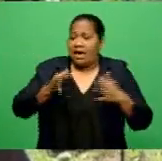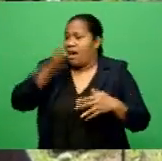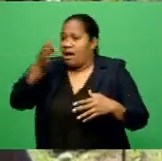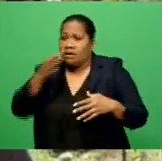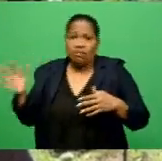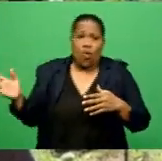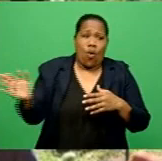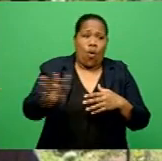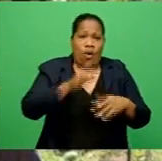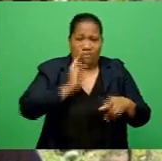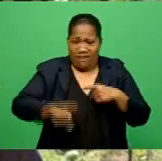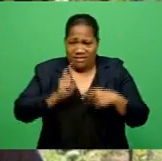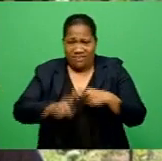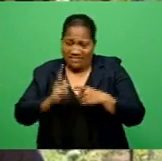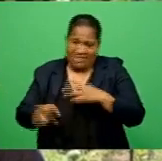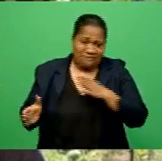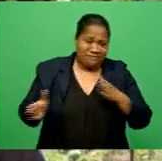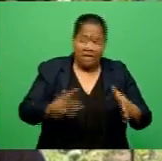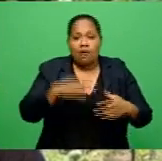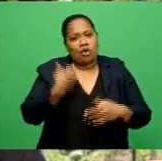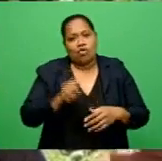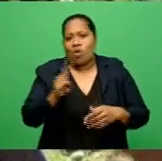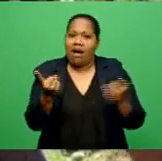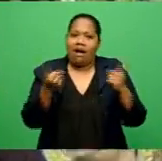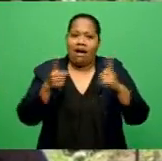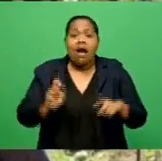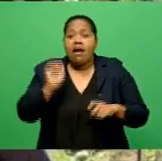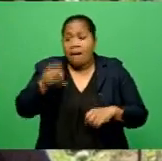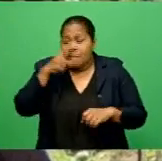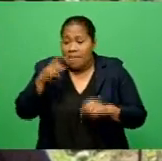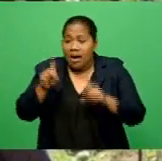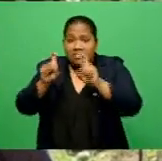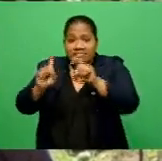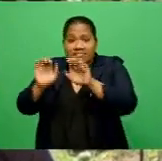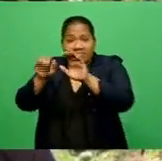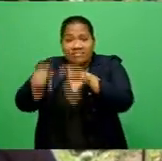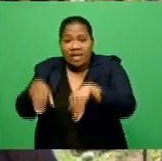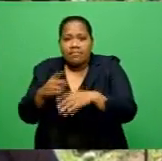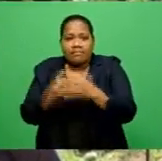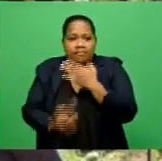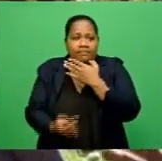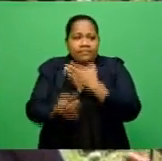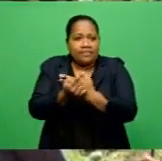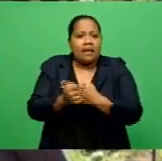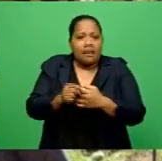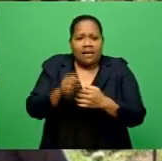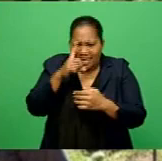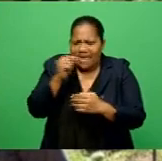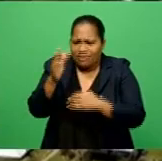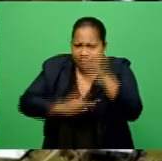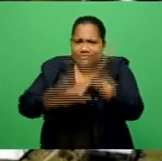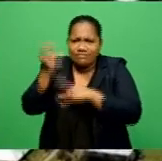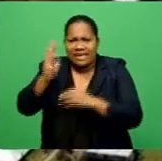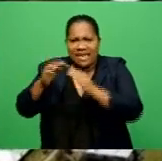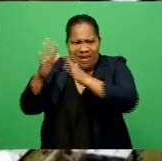one dies. Even though people lost their homes, they can rebuild it, but lives are important. Chand says